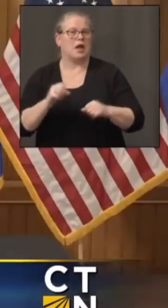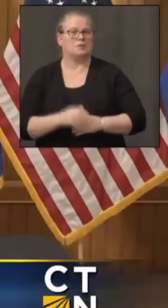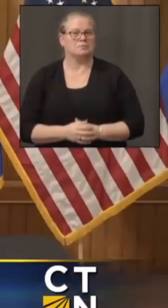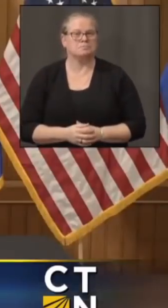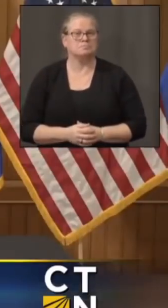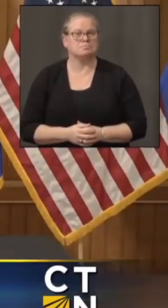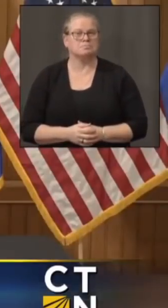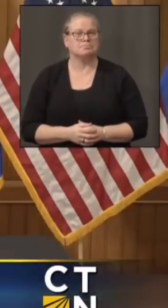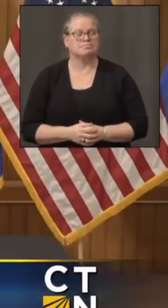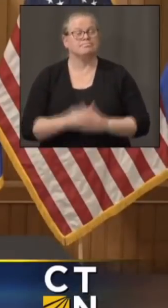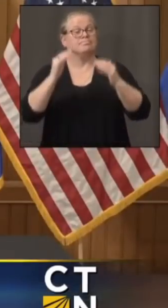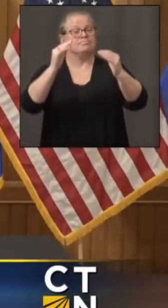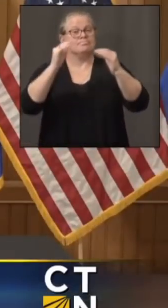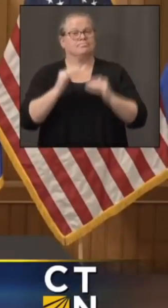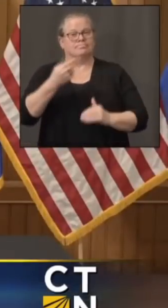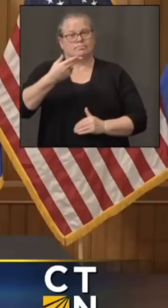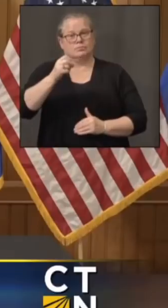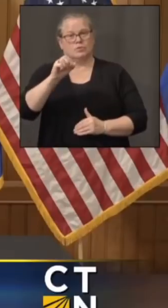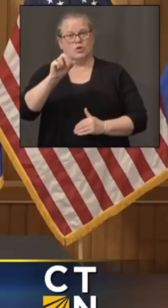Media.